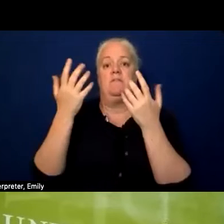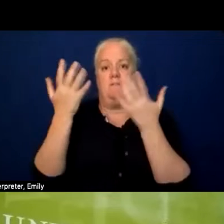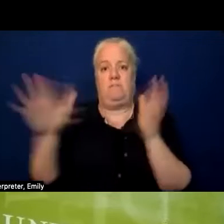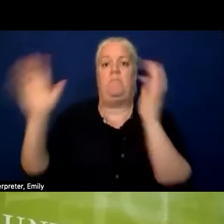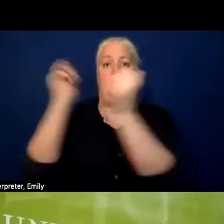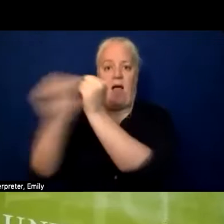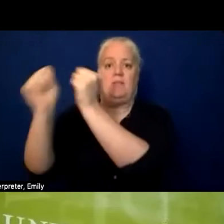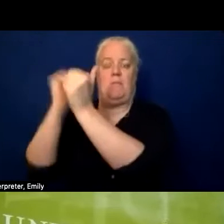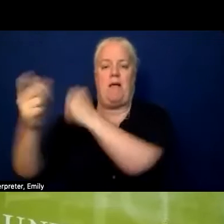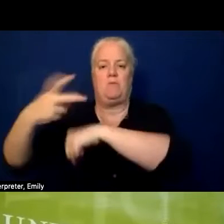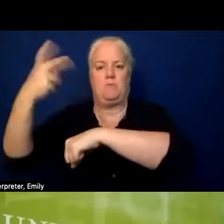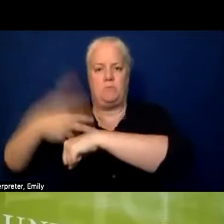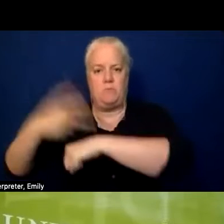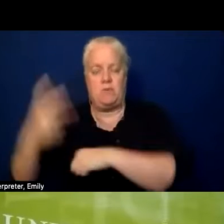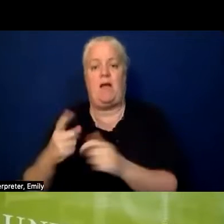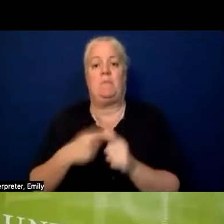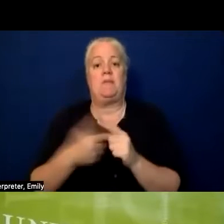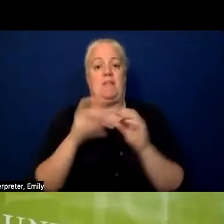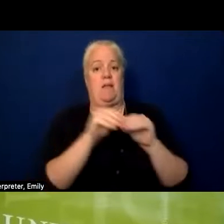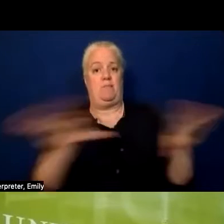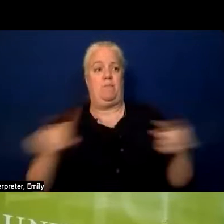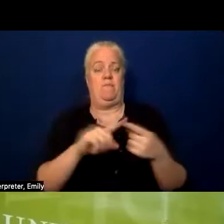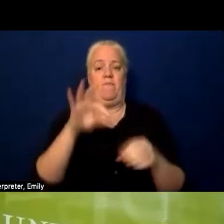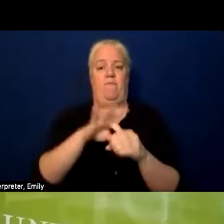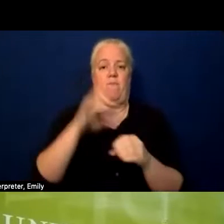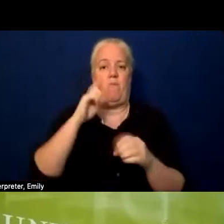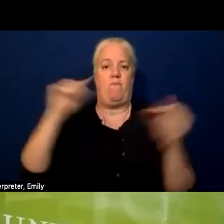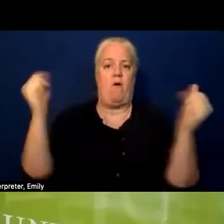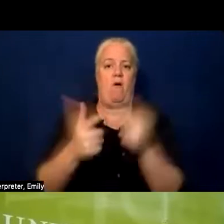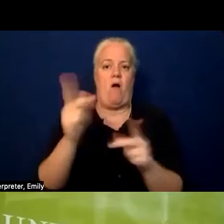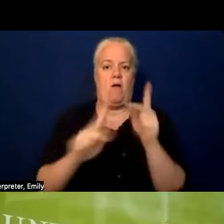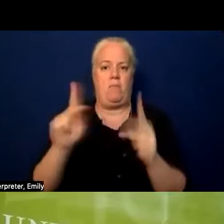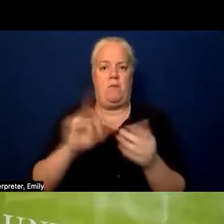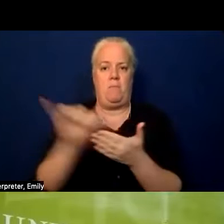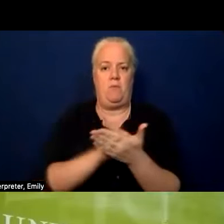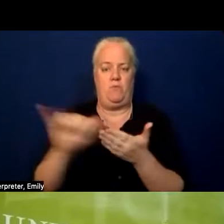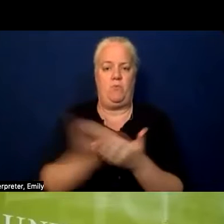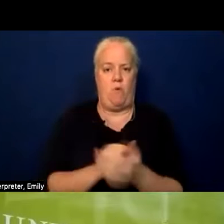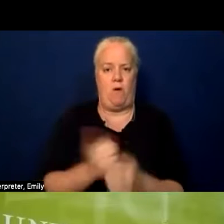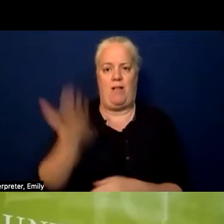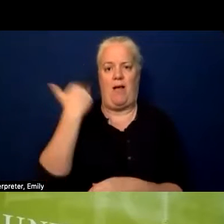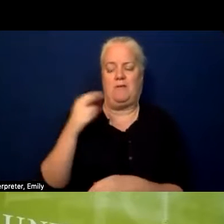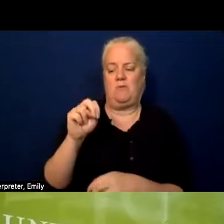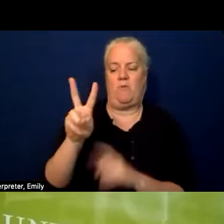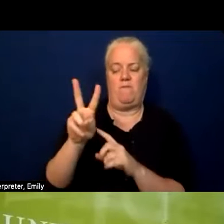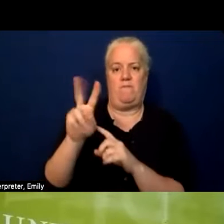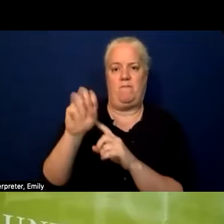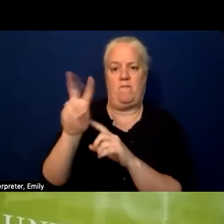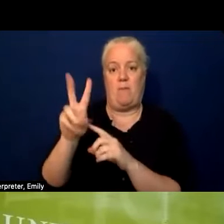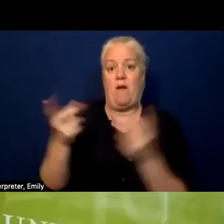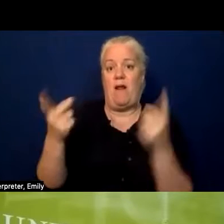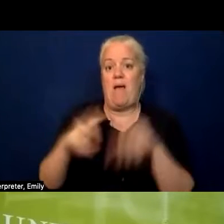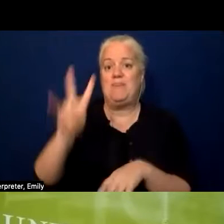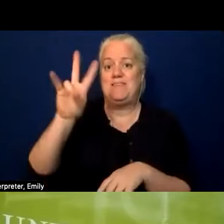people of New York last November, and 70% of voters voted to approve